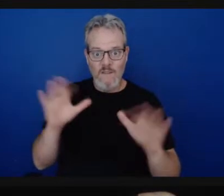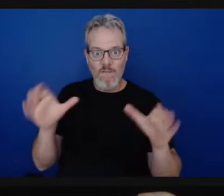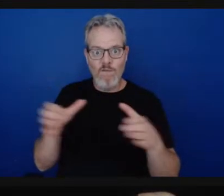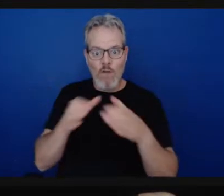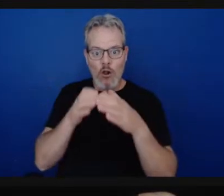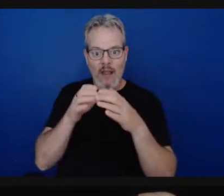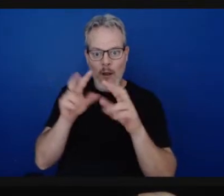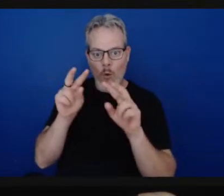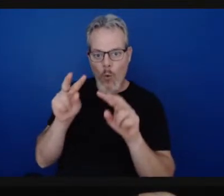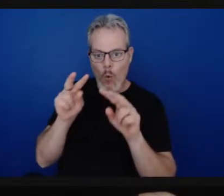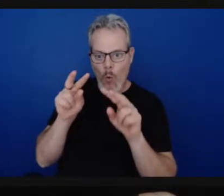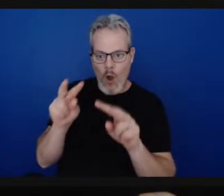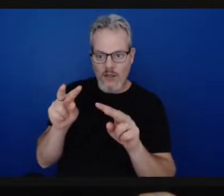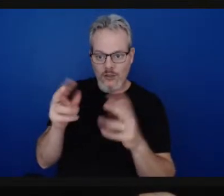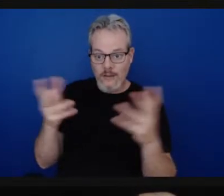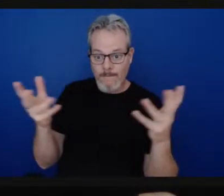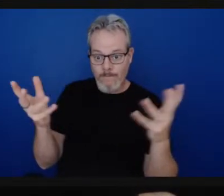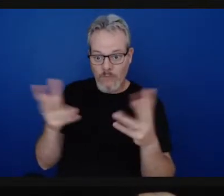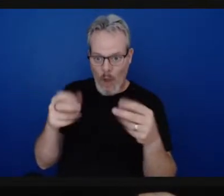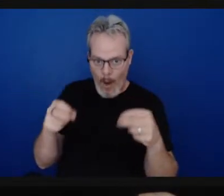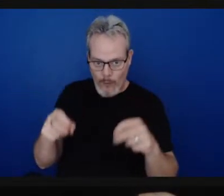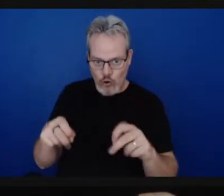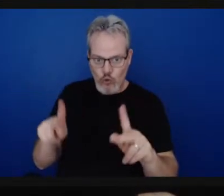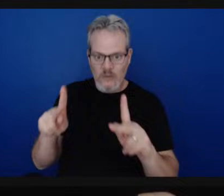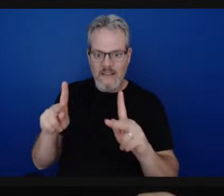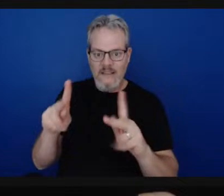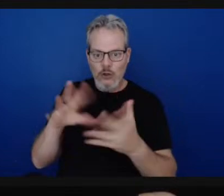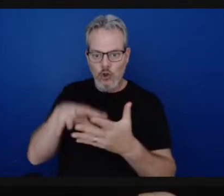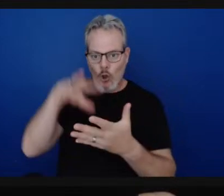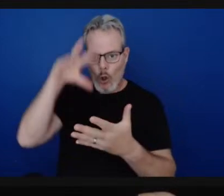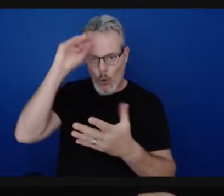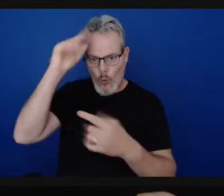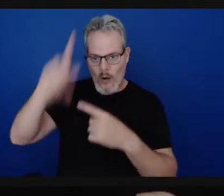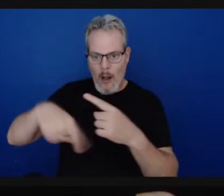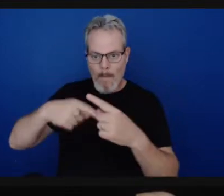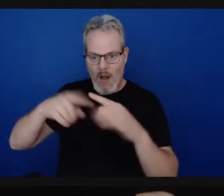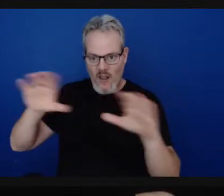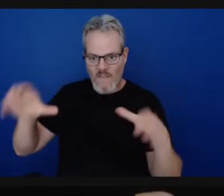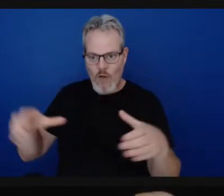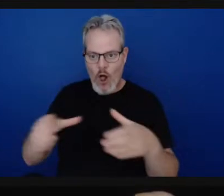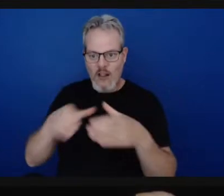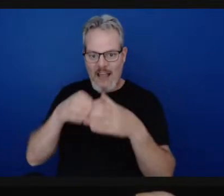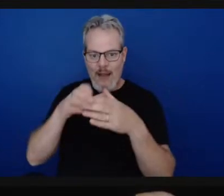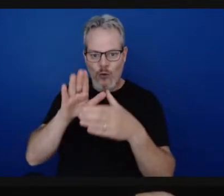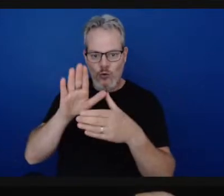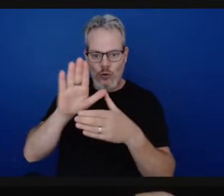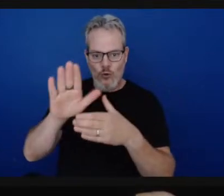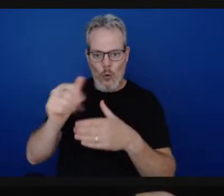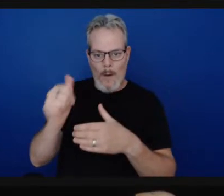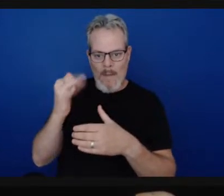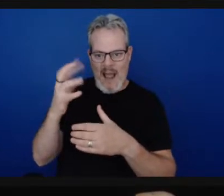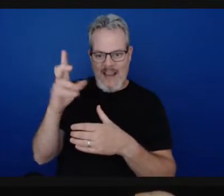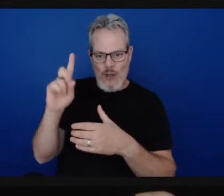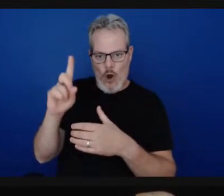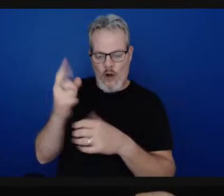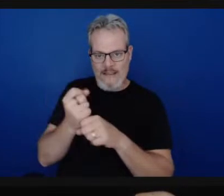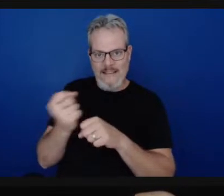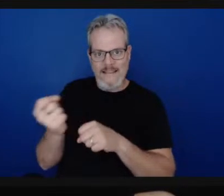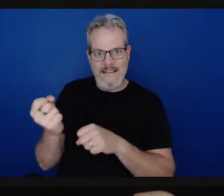is promoting Volcano Awareness Month, which is next month, January 2024.